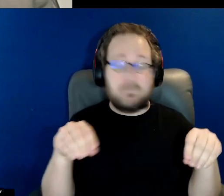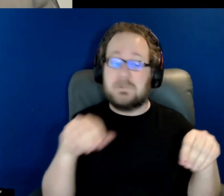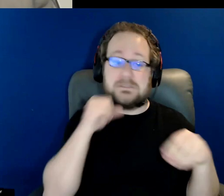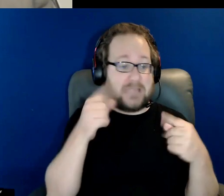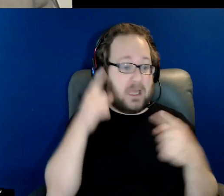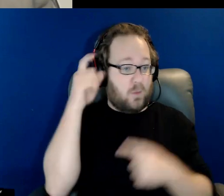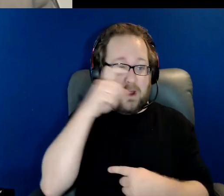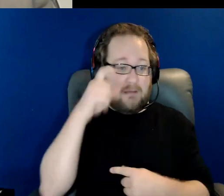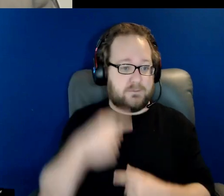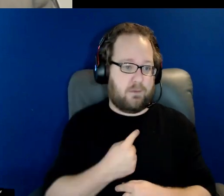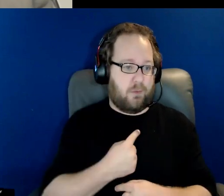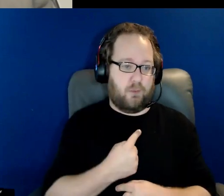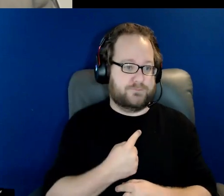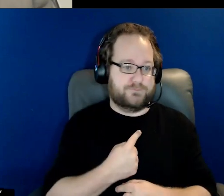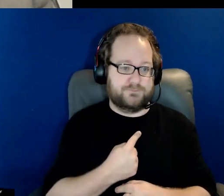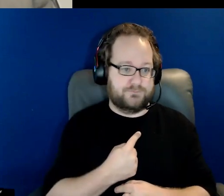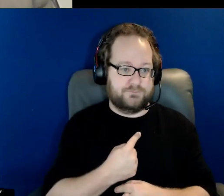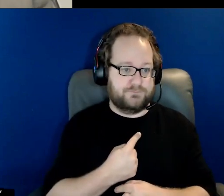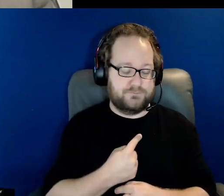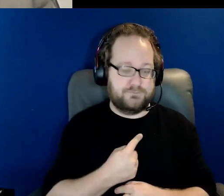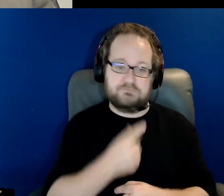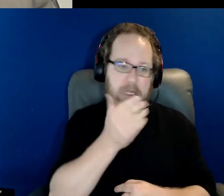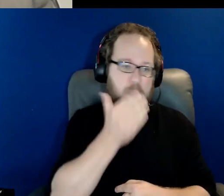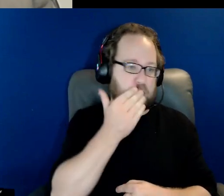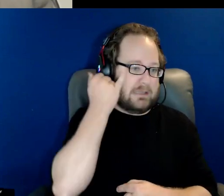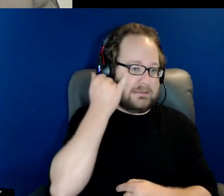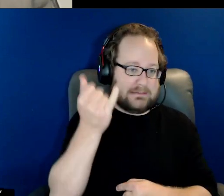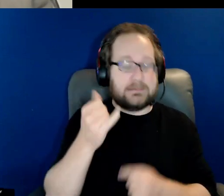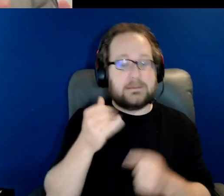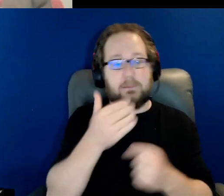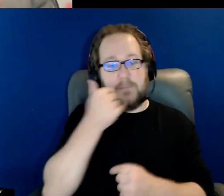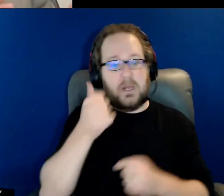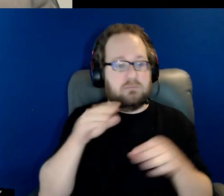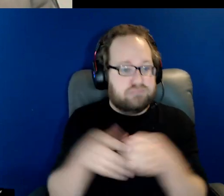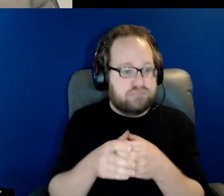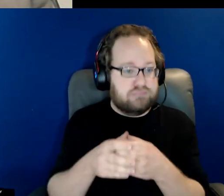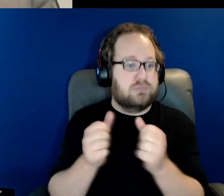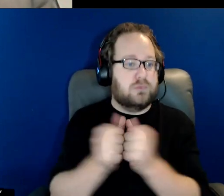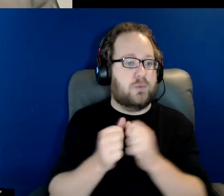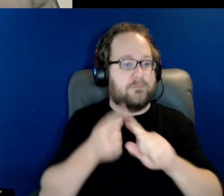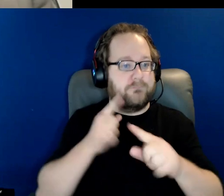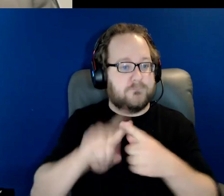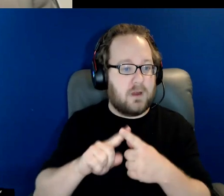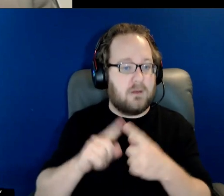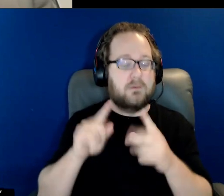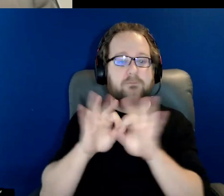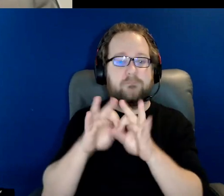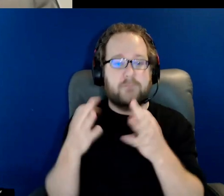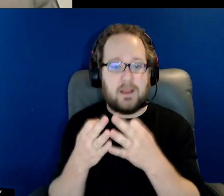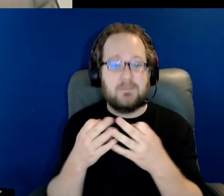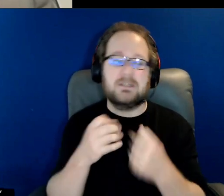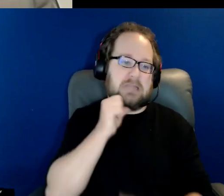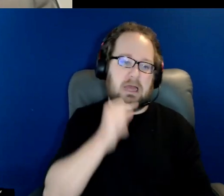So ensure that we're in contact with family and friends, and ideally just not be in a place where you're alone.